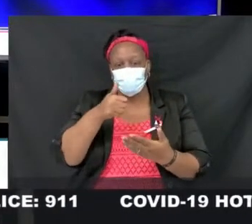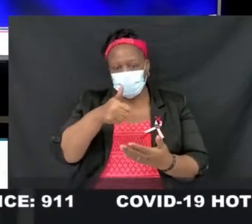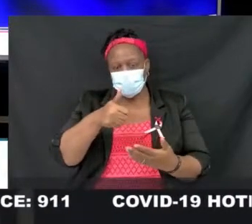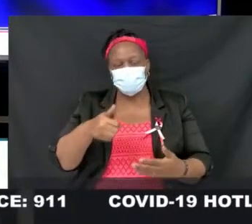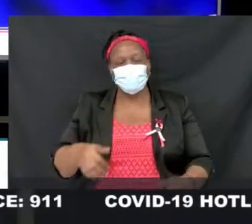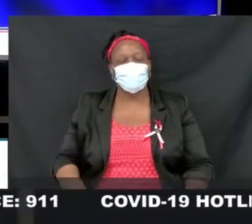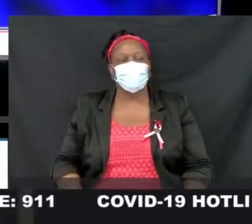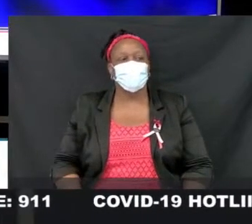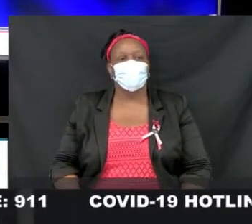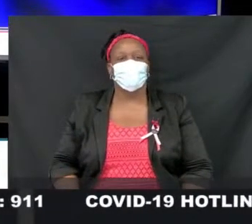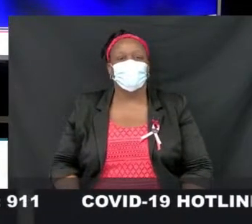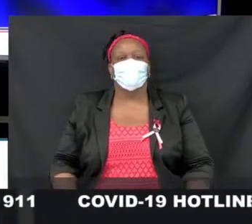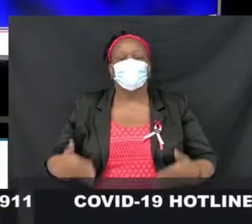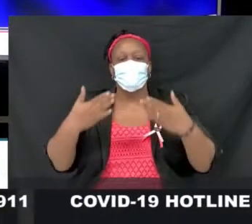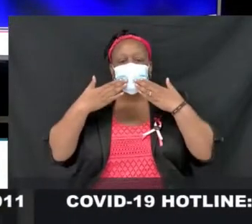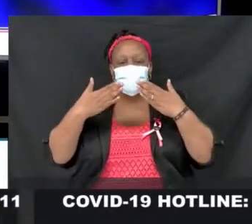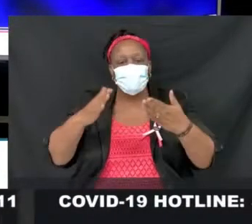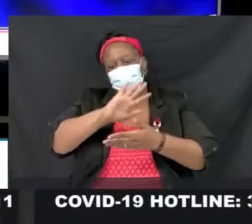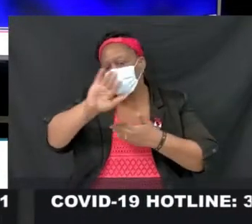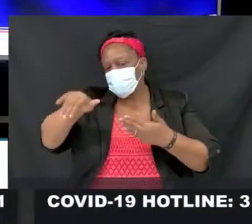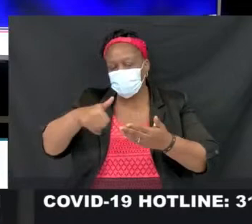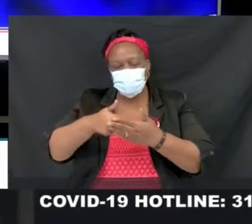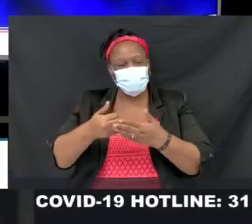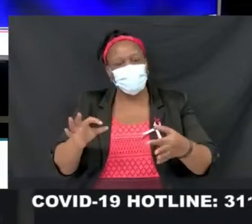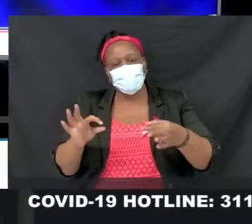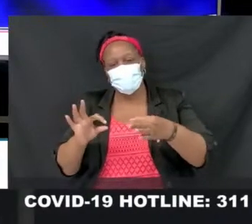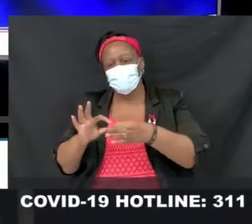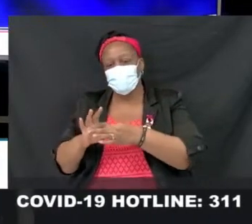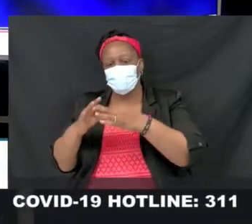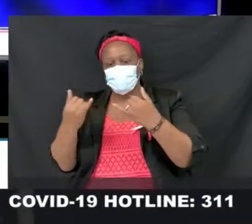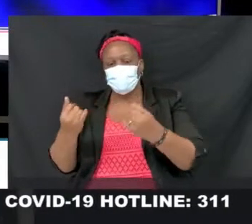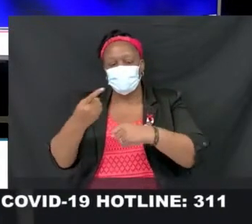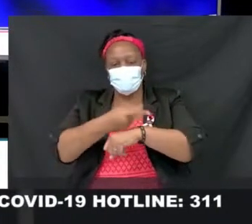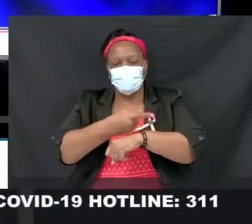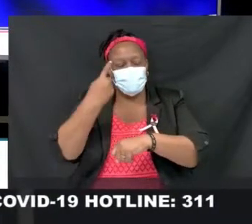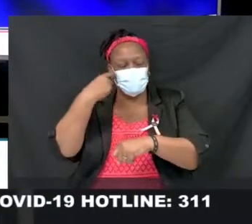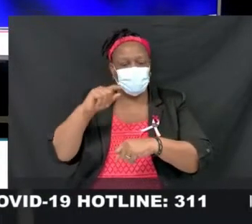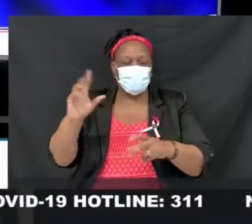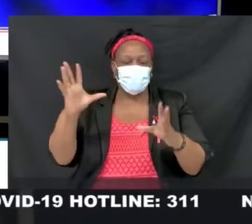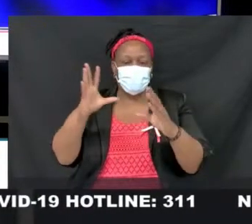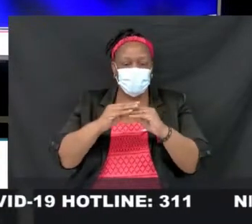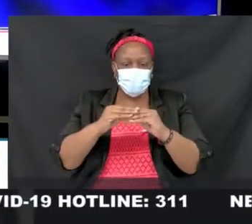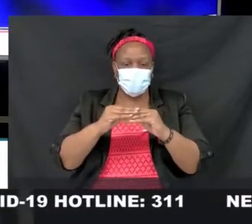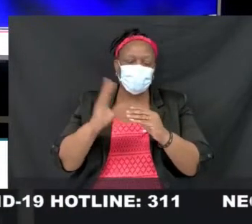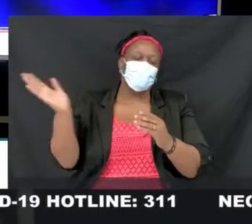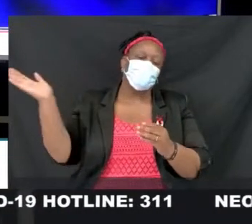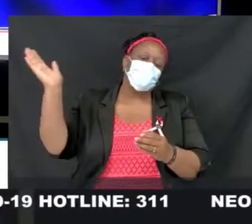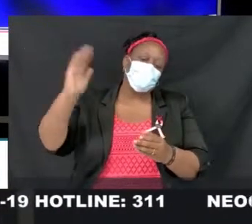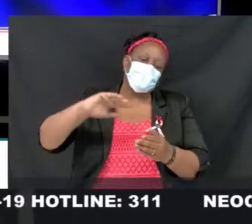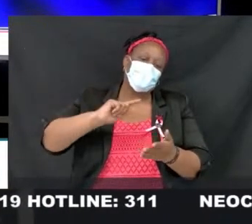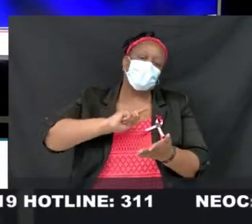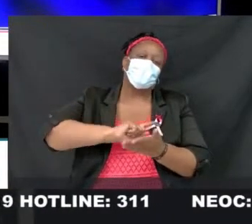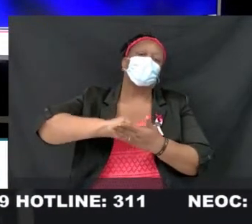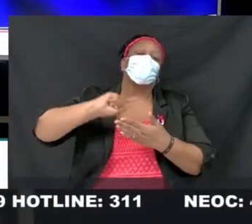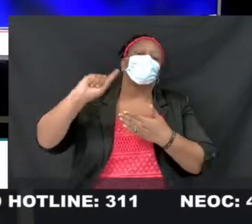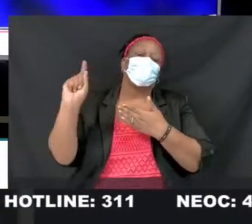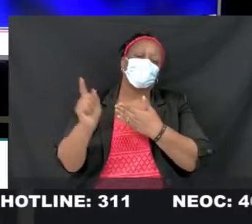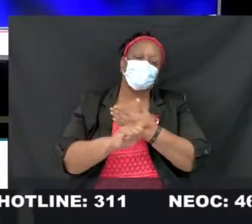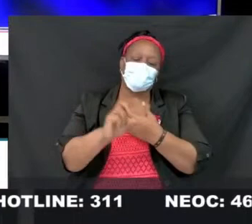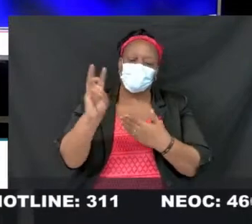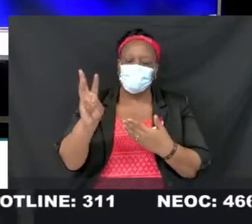all of you for joining us today for our press briefing. We will be back next week, Wednesday, with